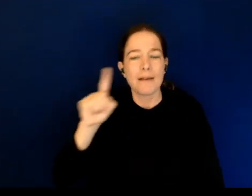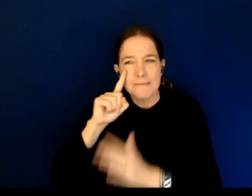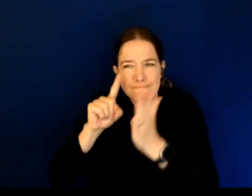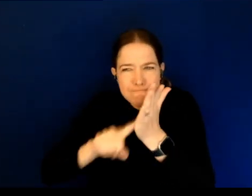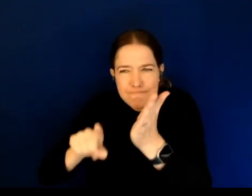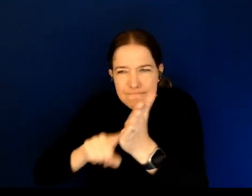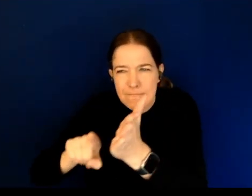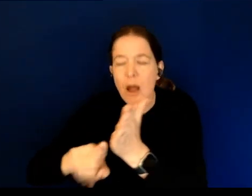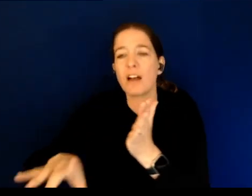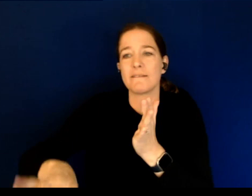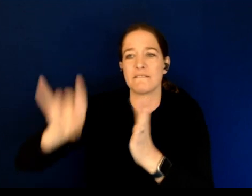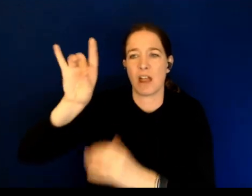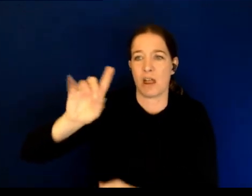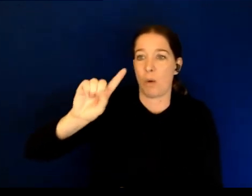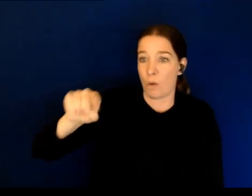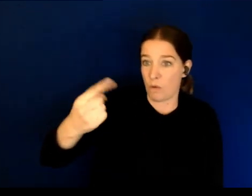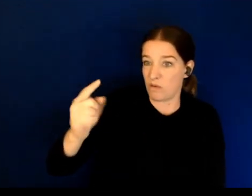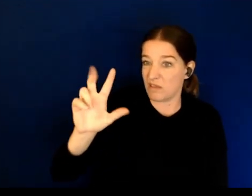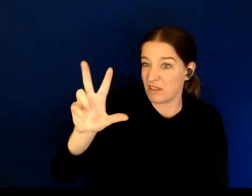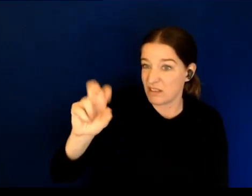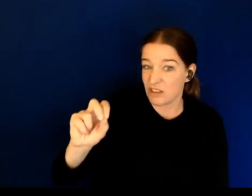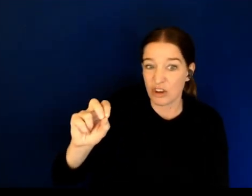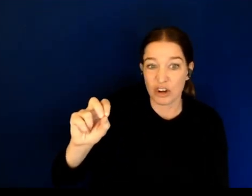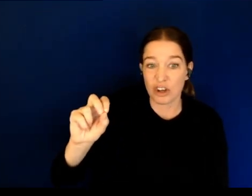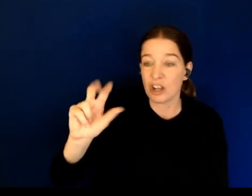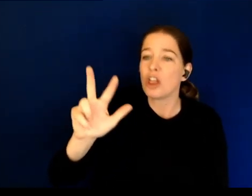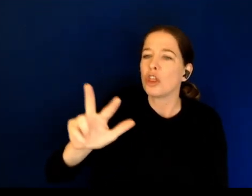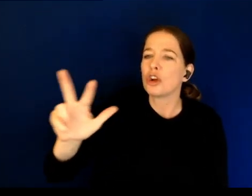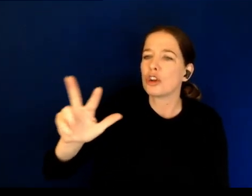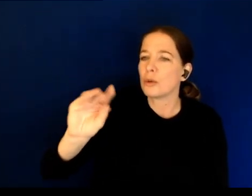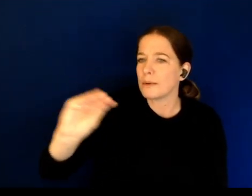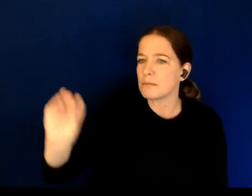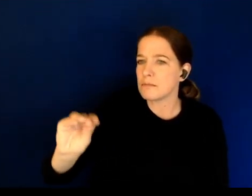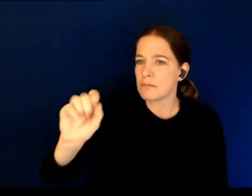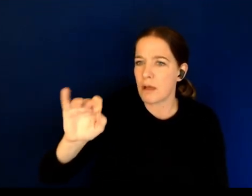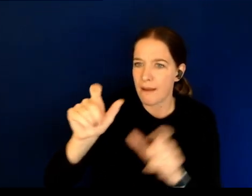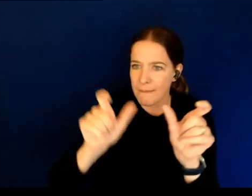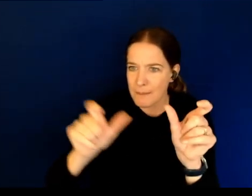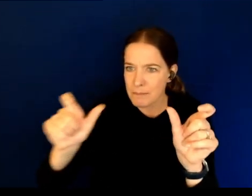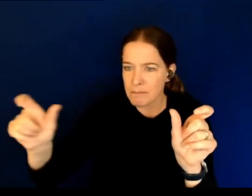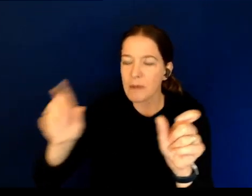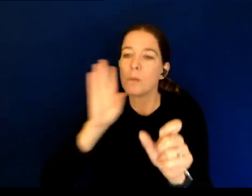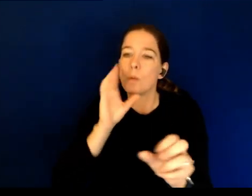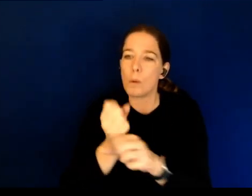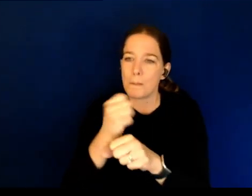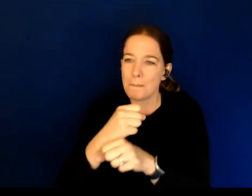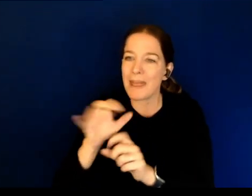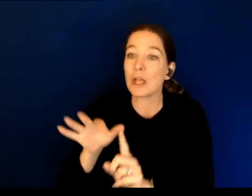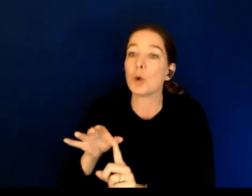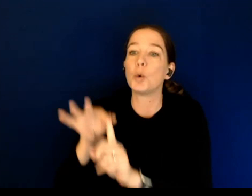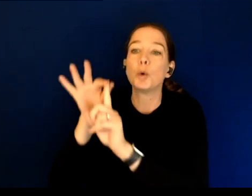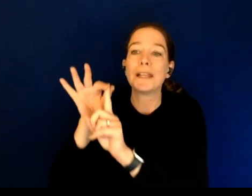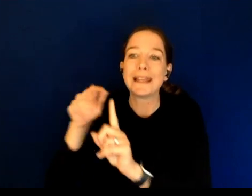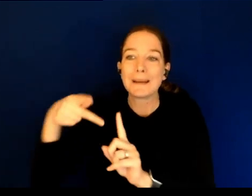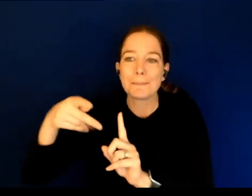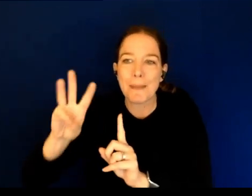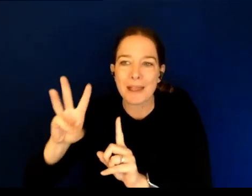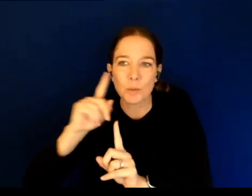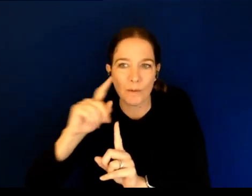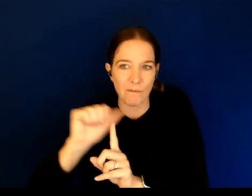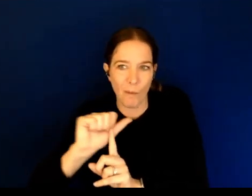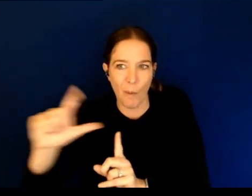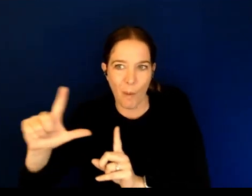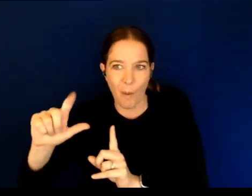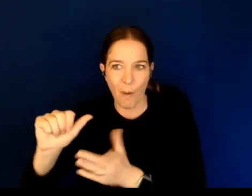only 33% of individuals create unique passwords for all accounts, and